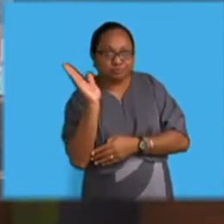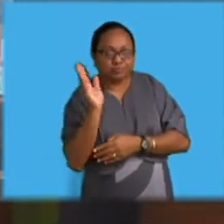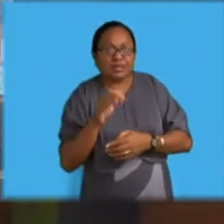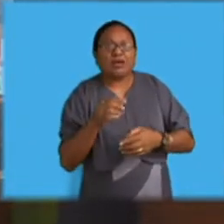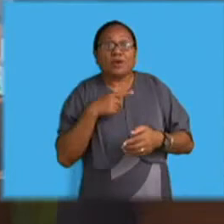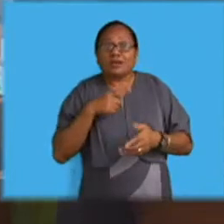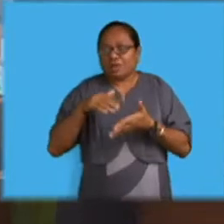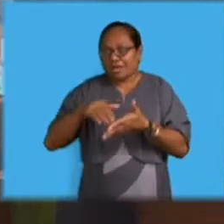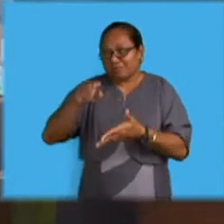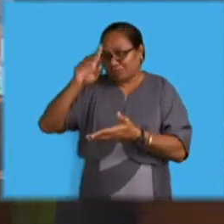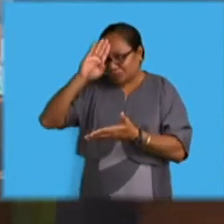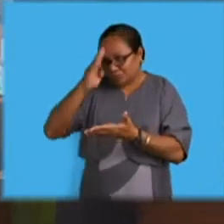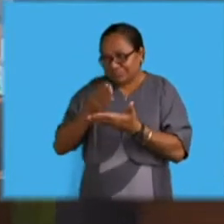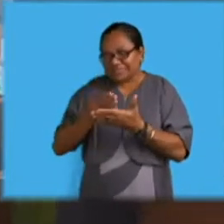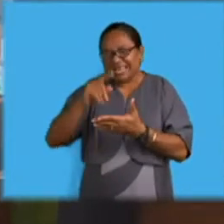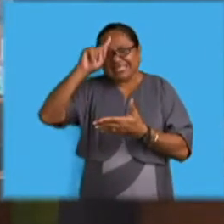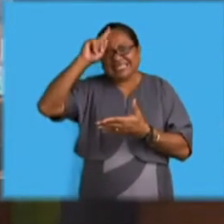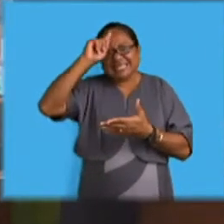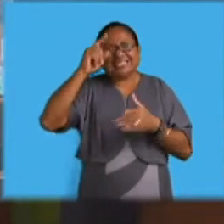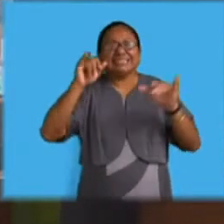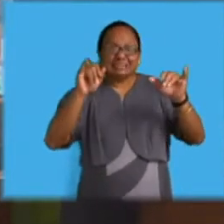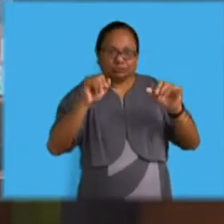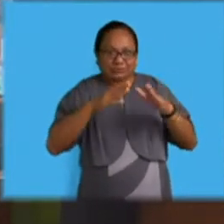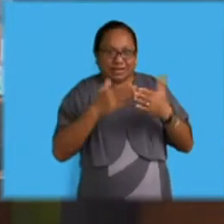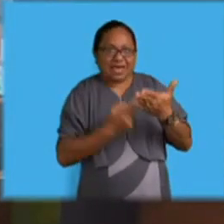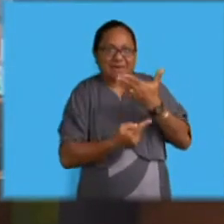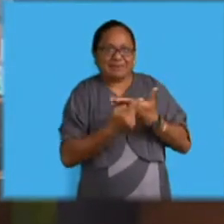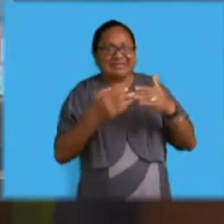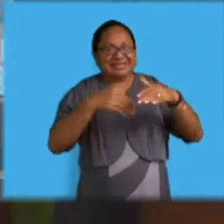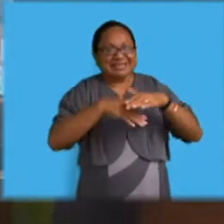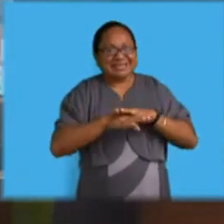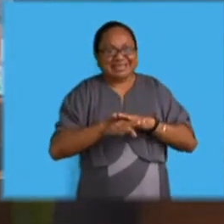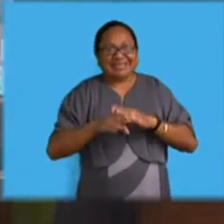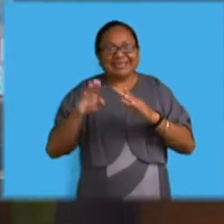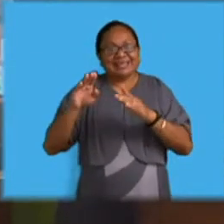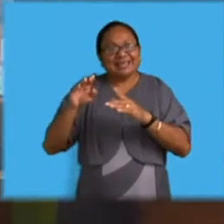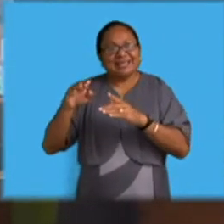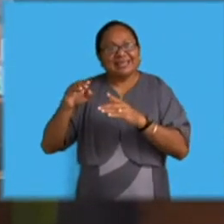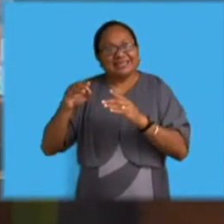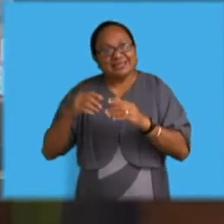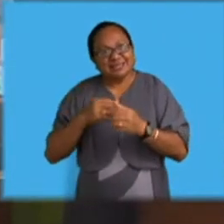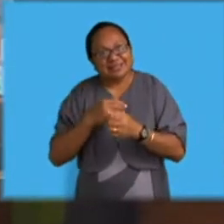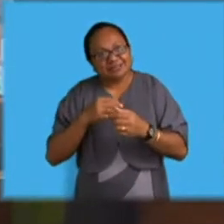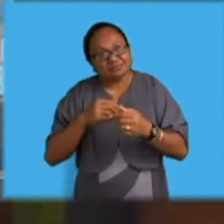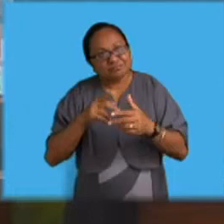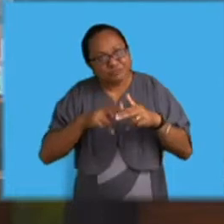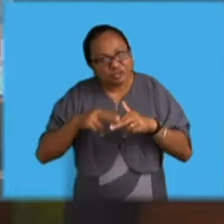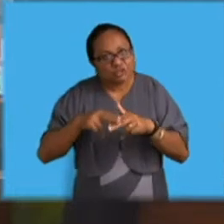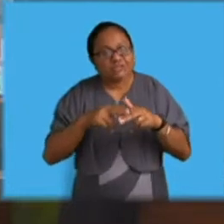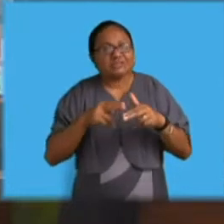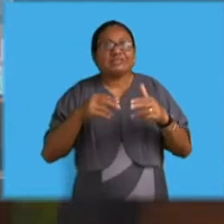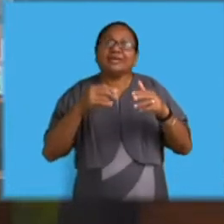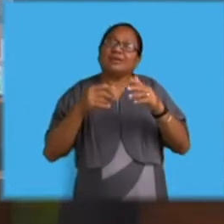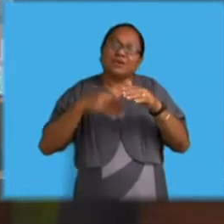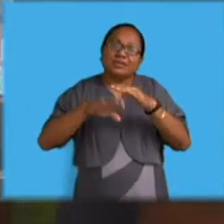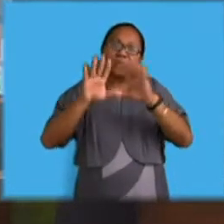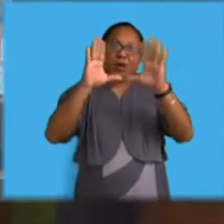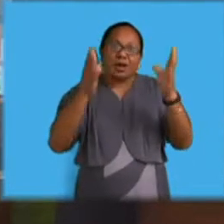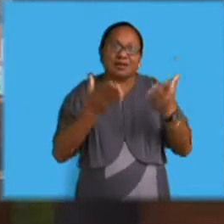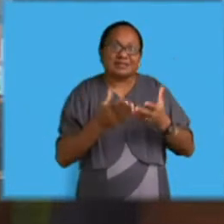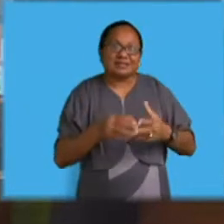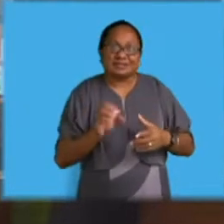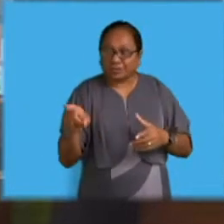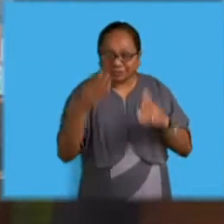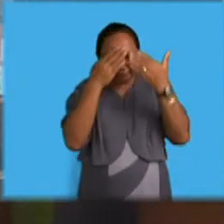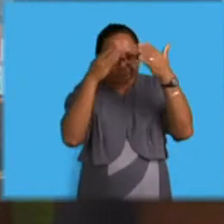contemporary environmental issues and helps us build global citizens out of our children that comes out of our primary and high school system. Honorable